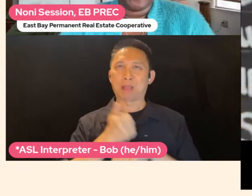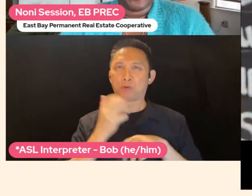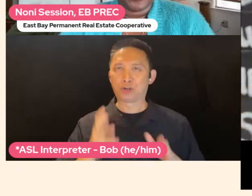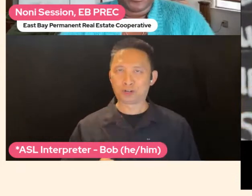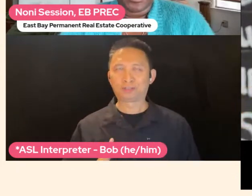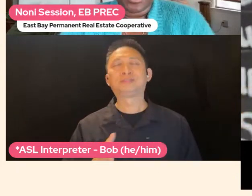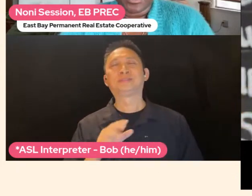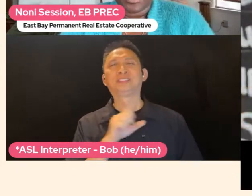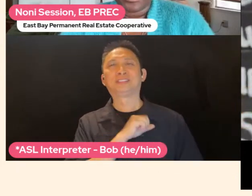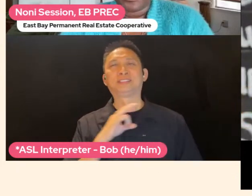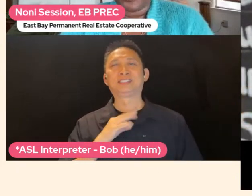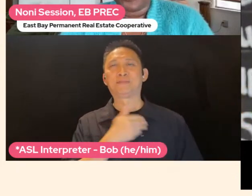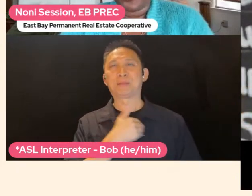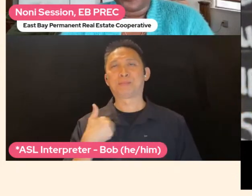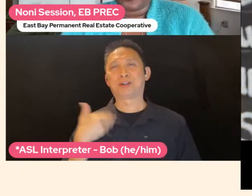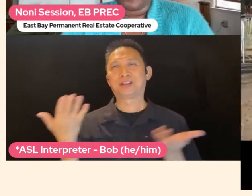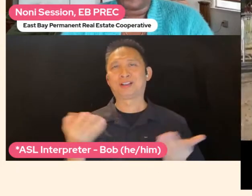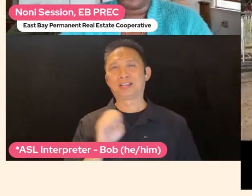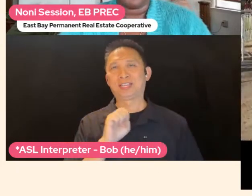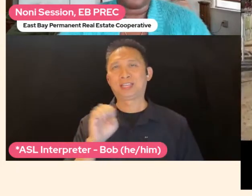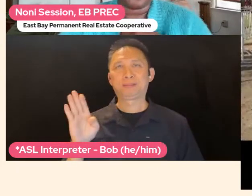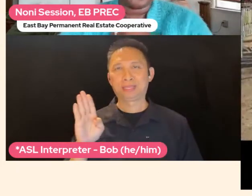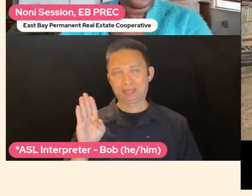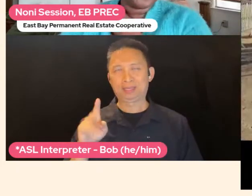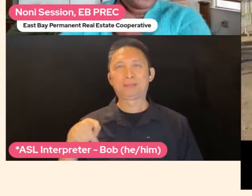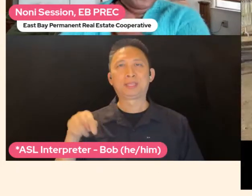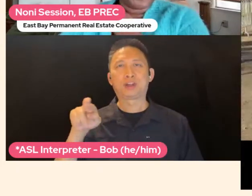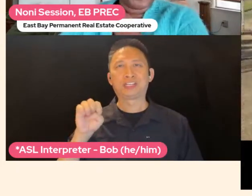of the East Bay Permanent Real Estate Cooperative.